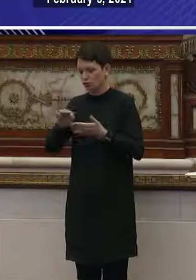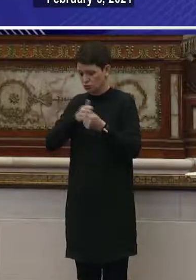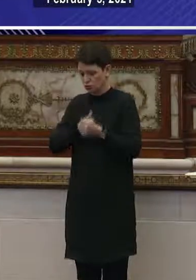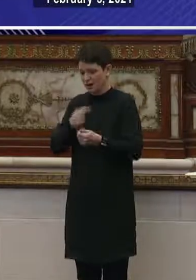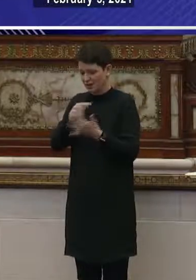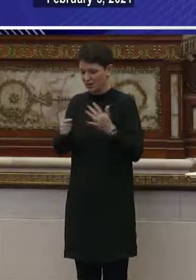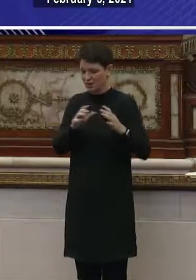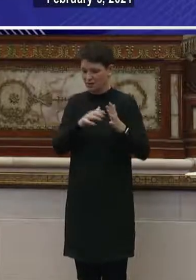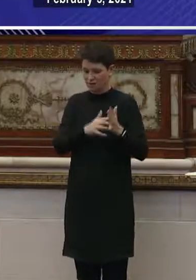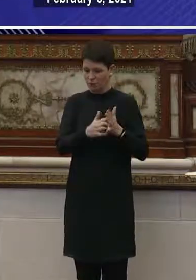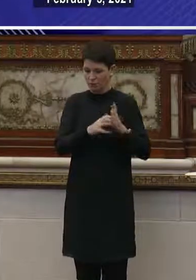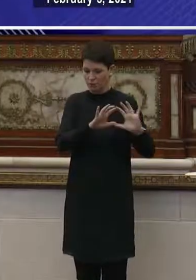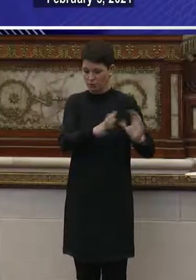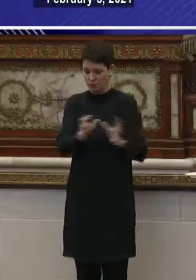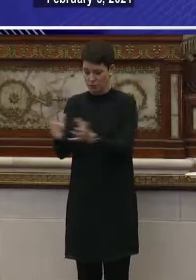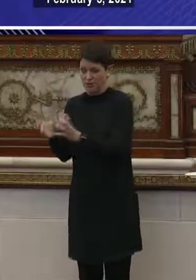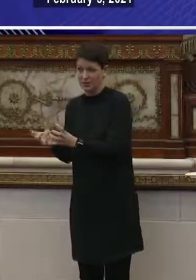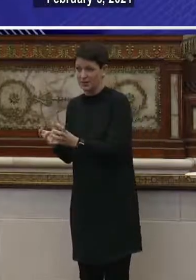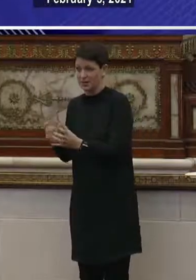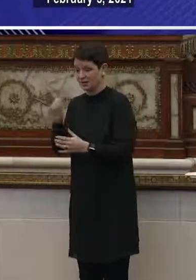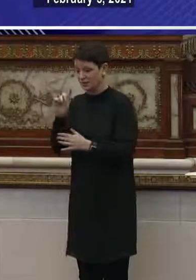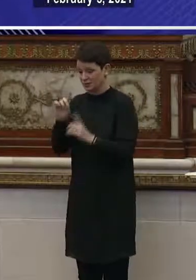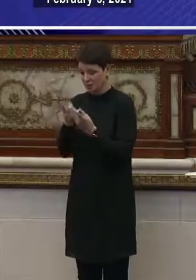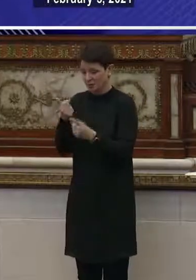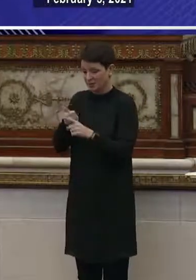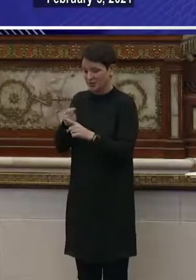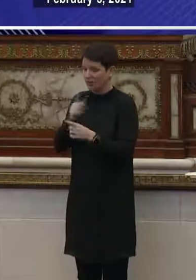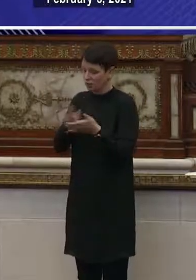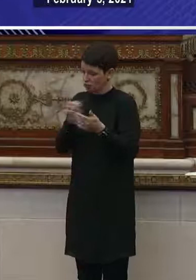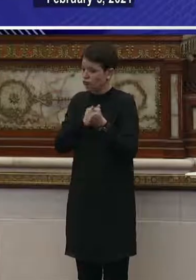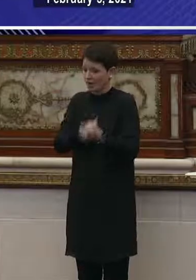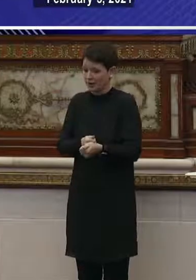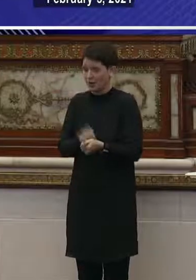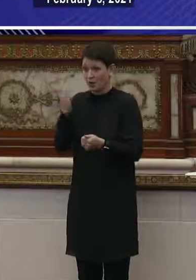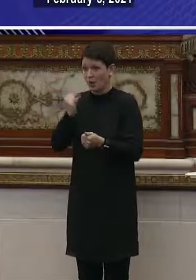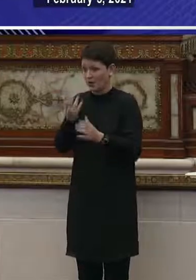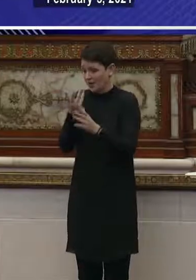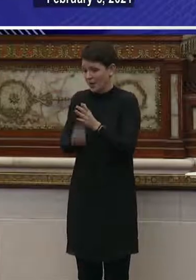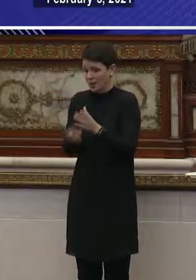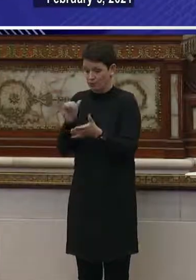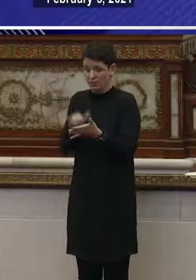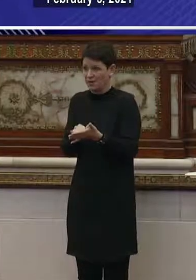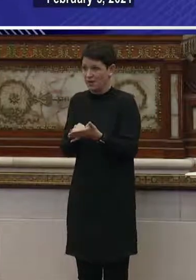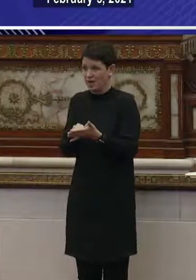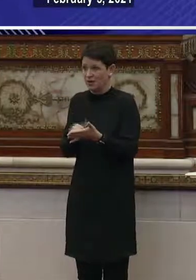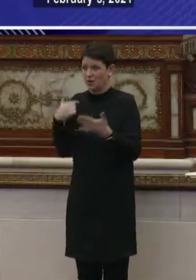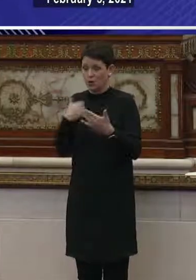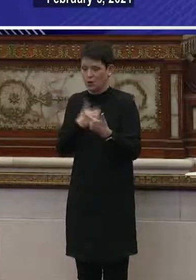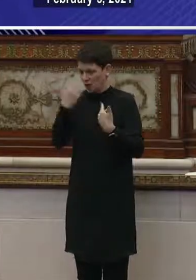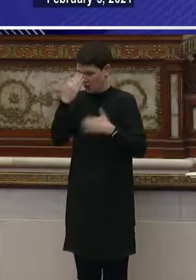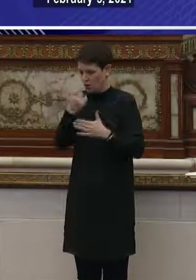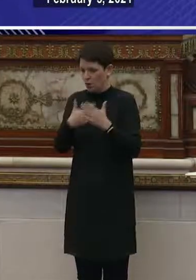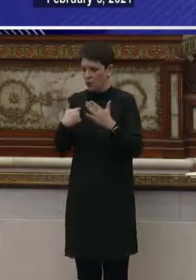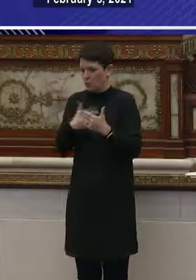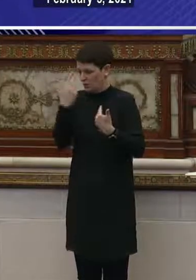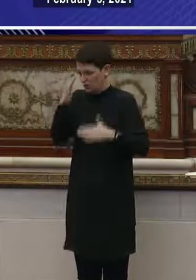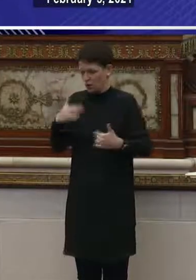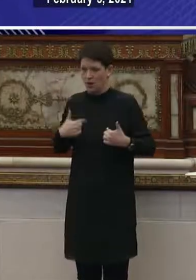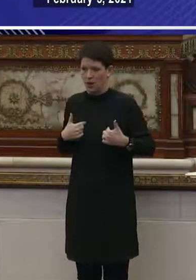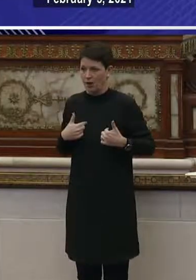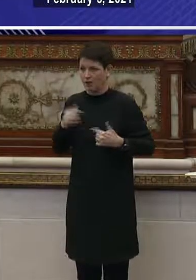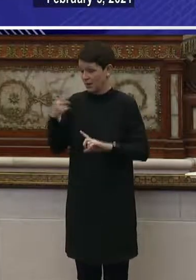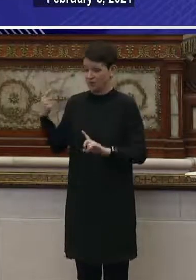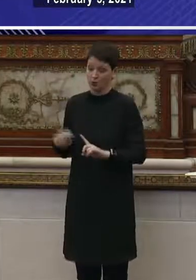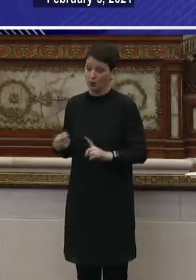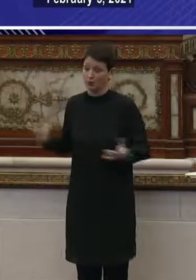vulnerable communities, and that the department itself is tracking them, because in the absence of that, we don't know what we don't know. That's just the